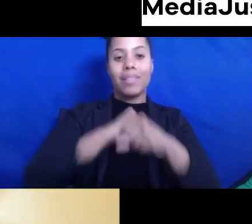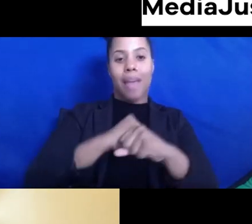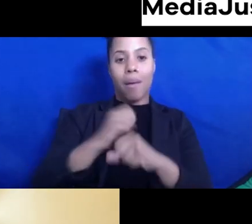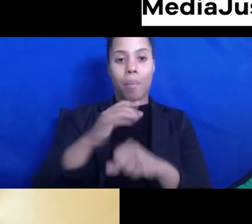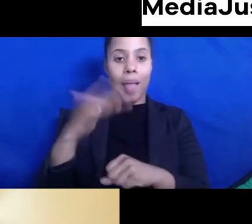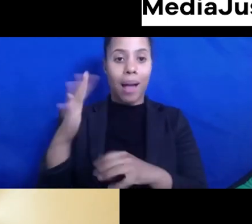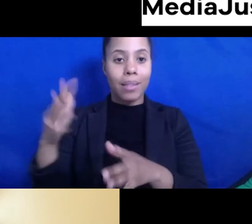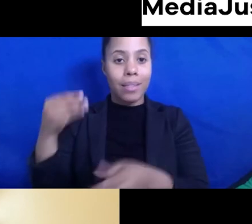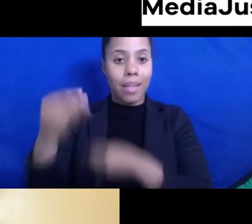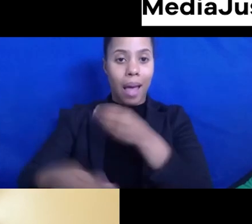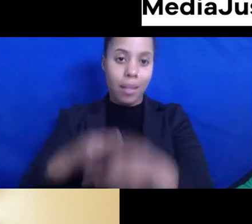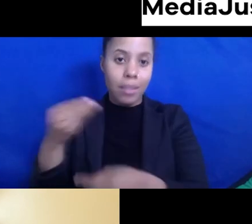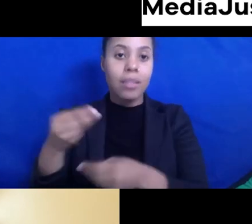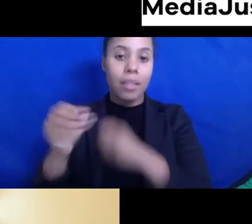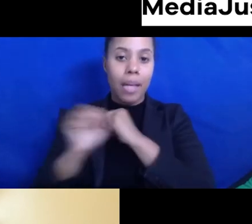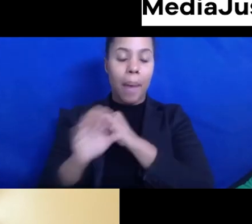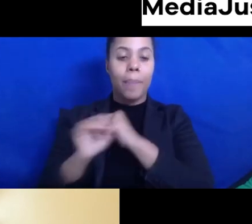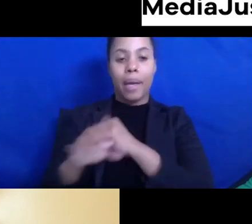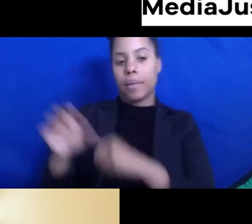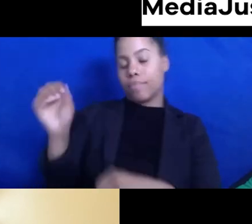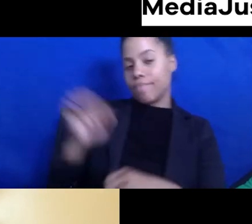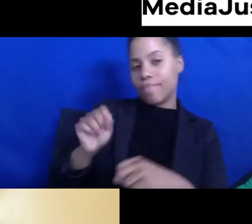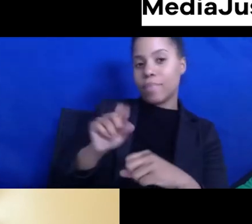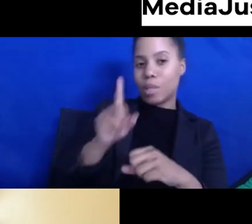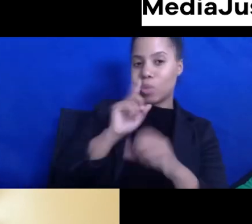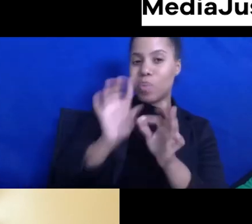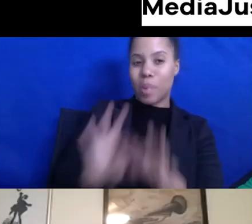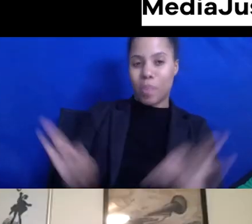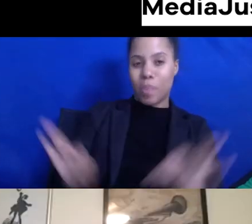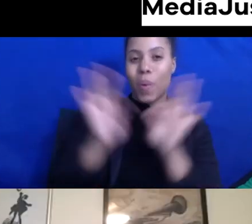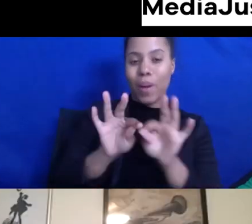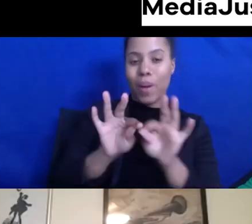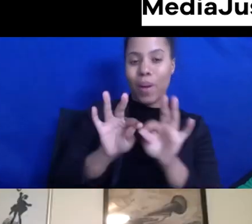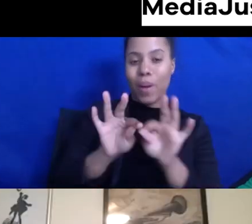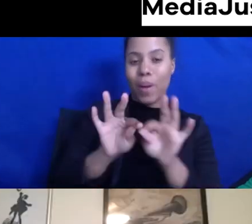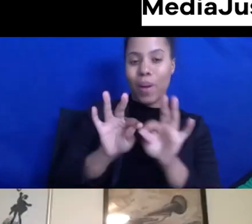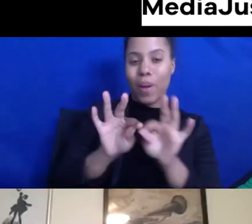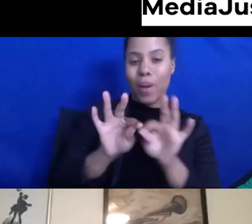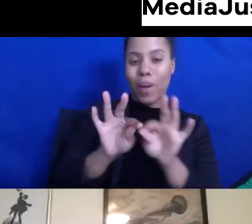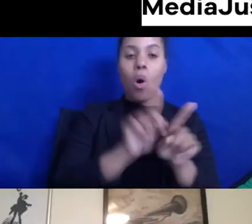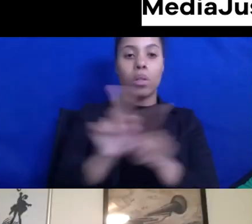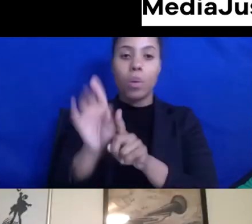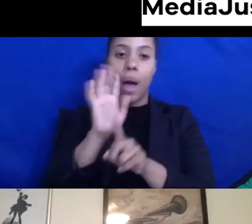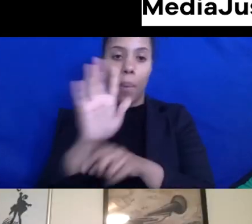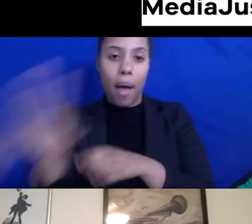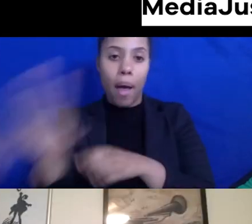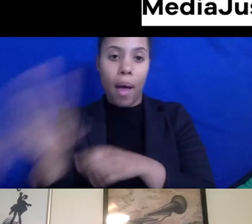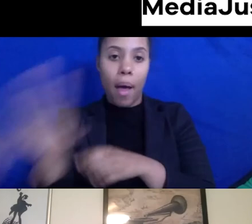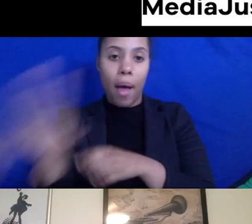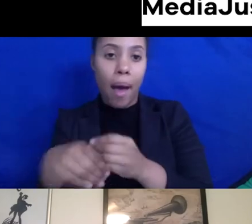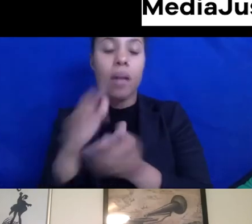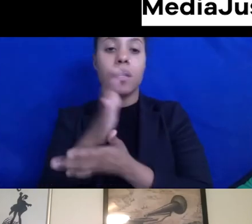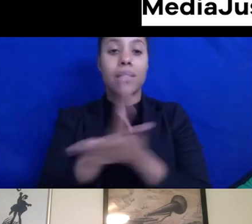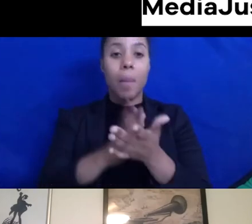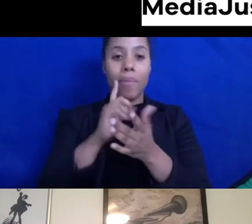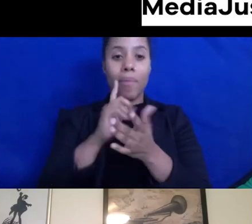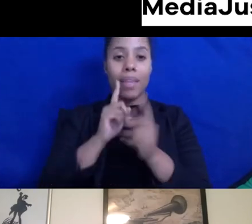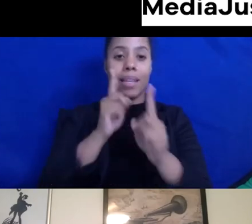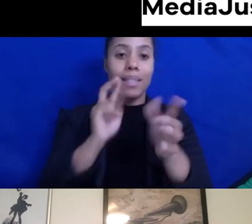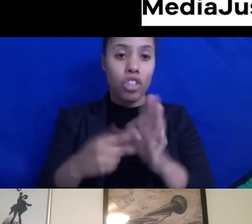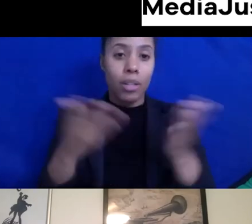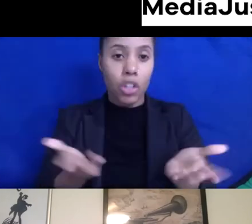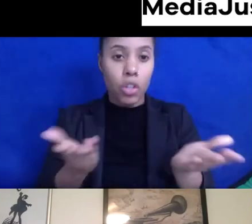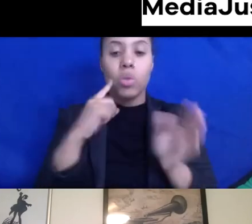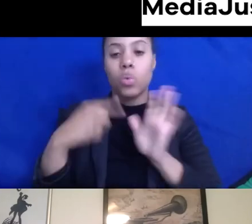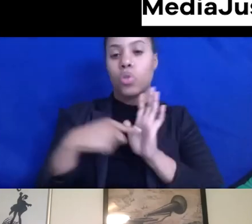super important. And I think the other thing I might add too is that some of the intention here was to show how like, over, I don't know,